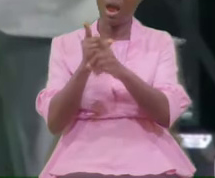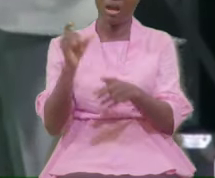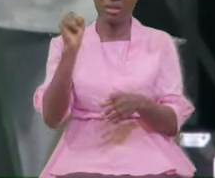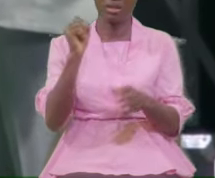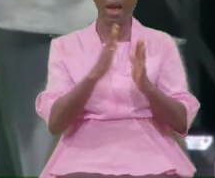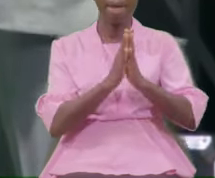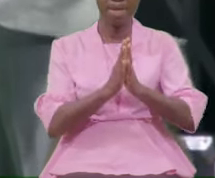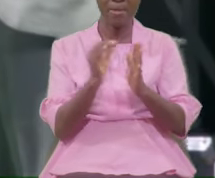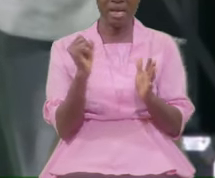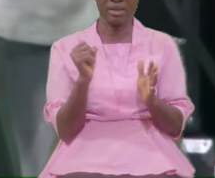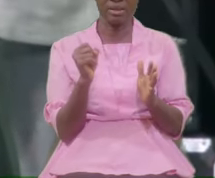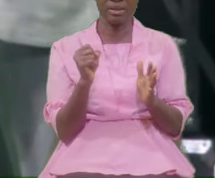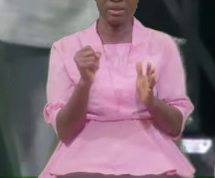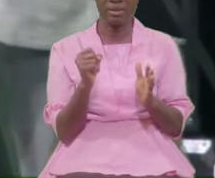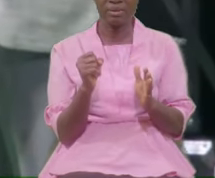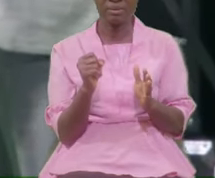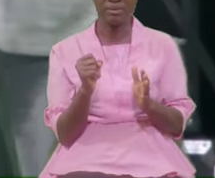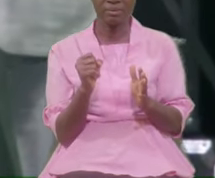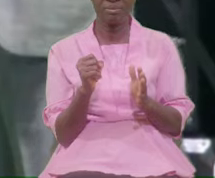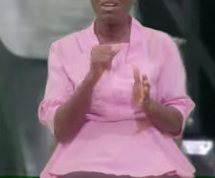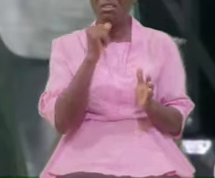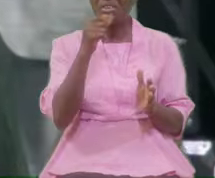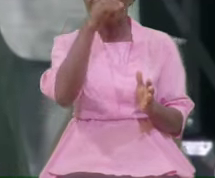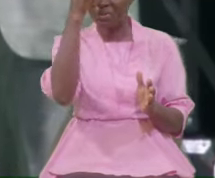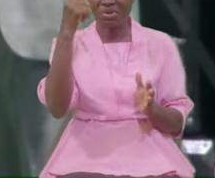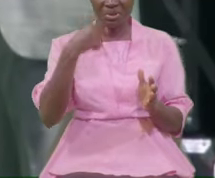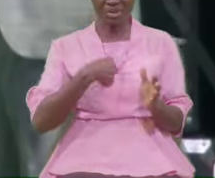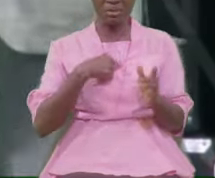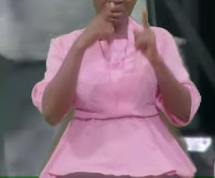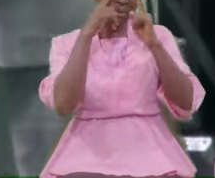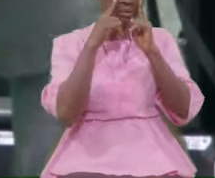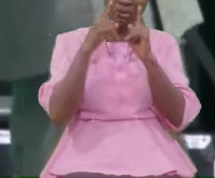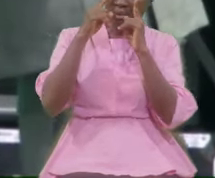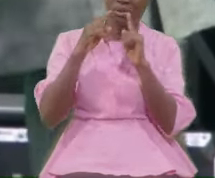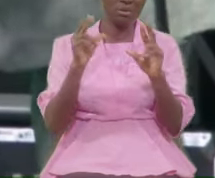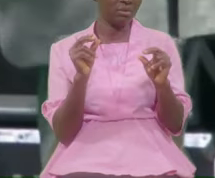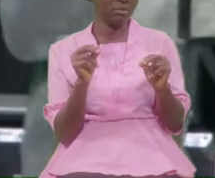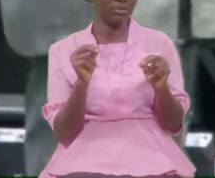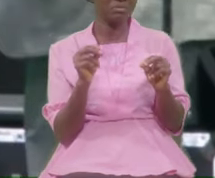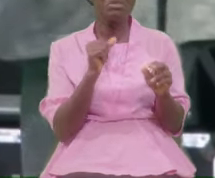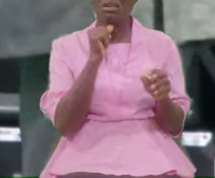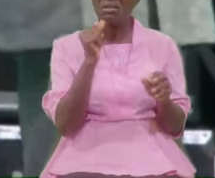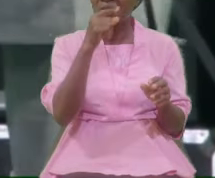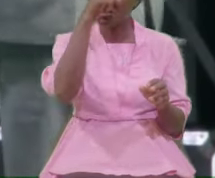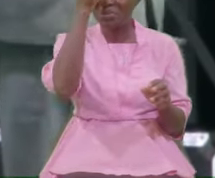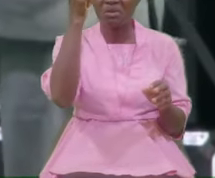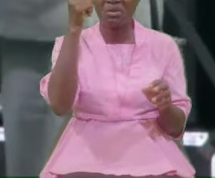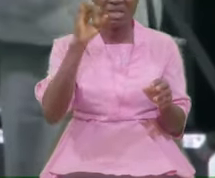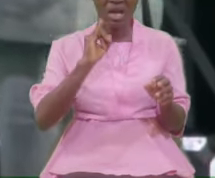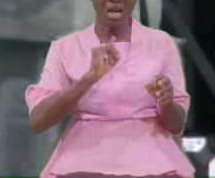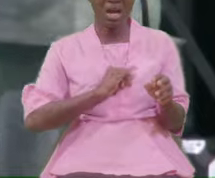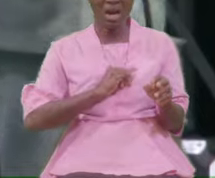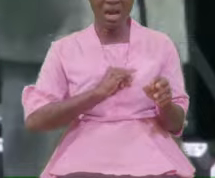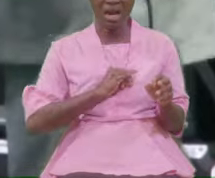forever because I'm Shing Tears k nagluha ka not Because I put my head on the ground and